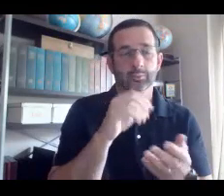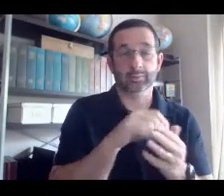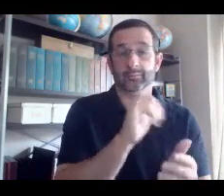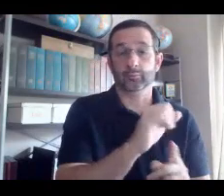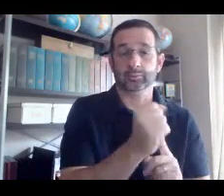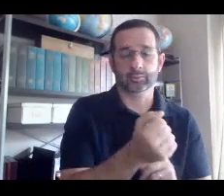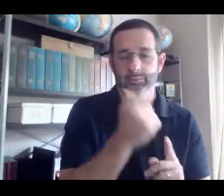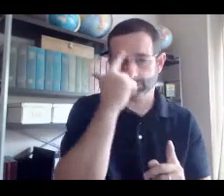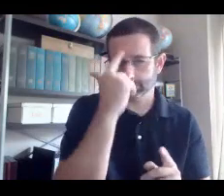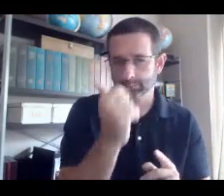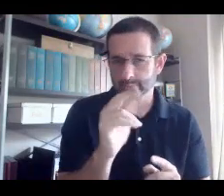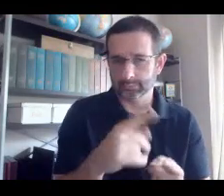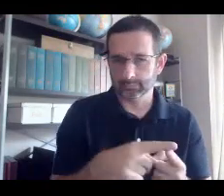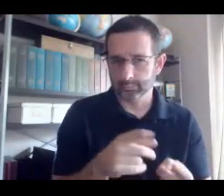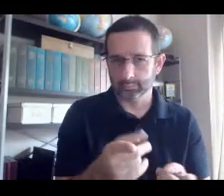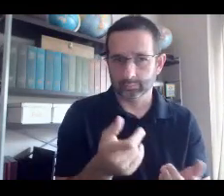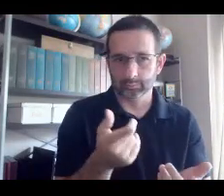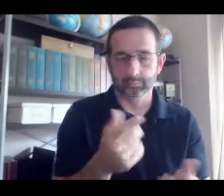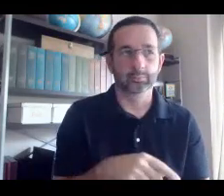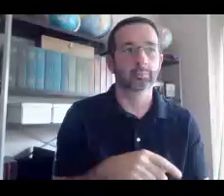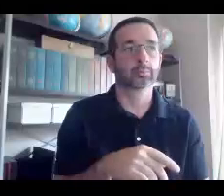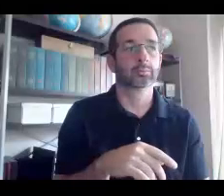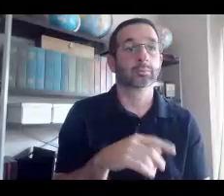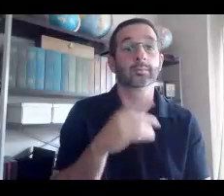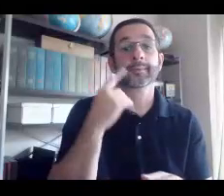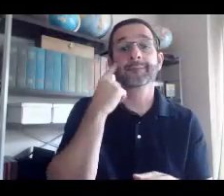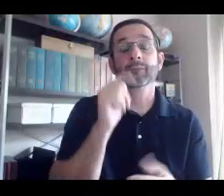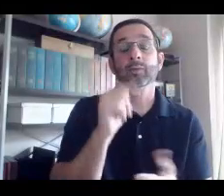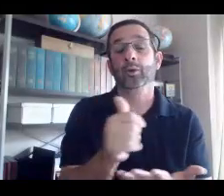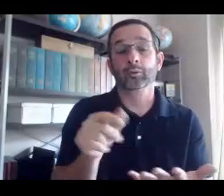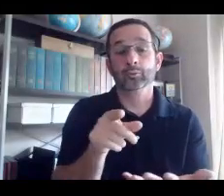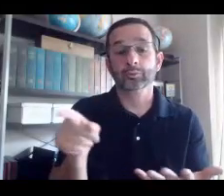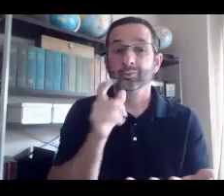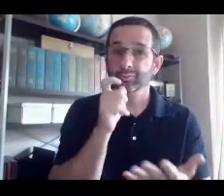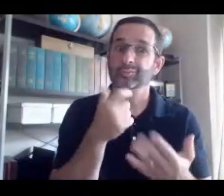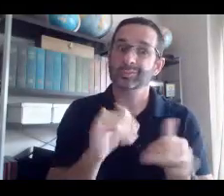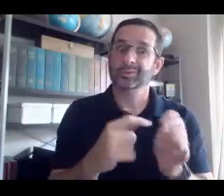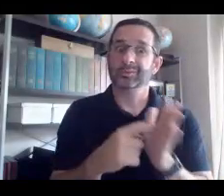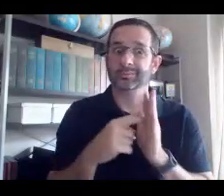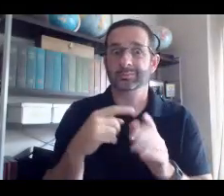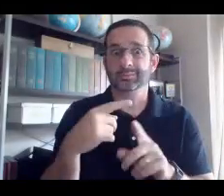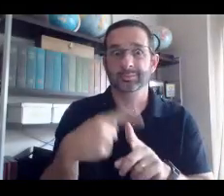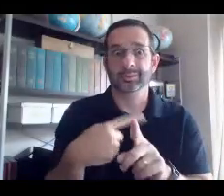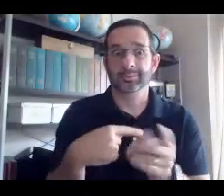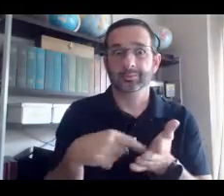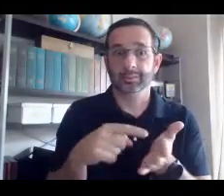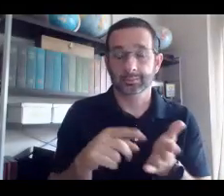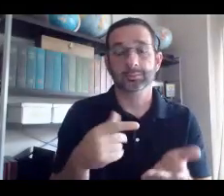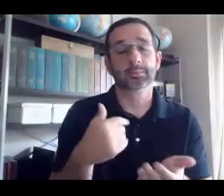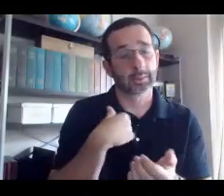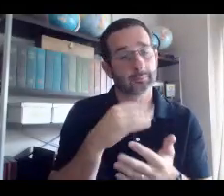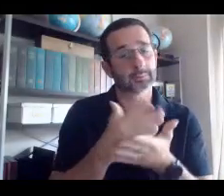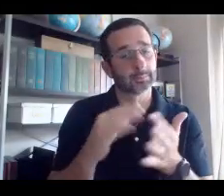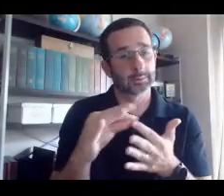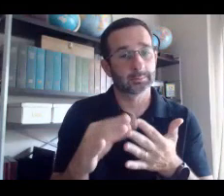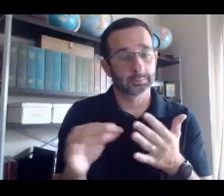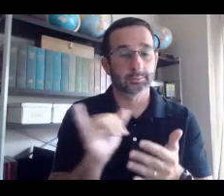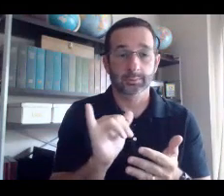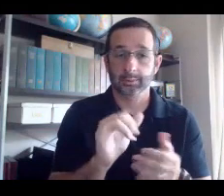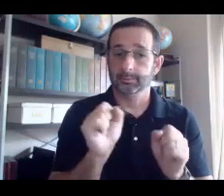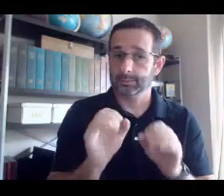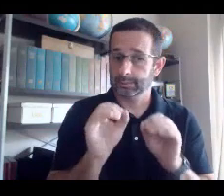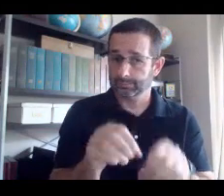for many awardees. So in those situations, it would be up to your discretion. For other loan servicers that